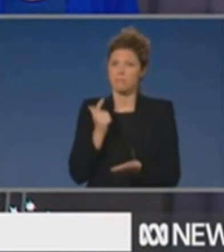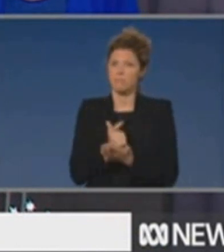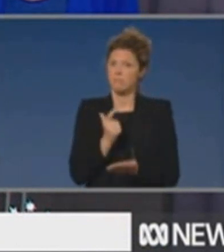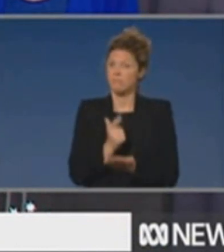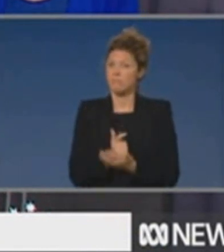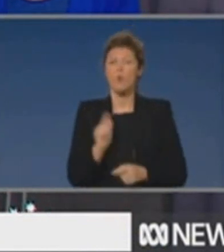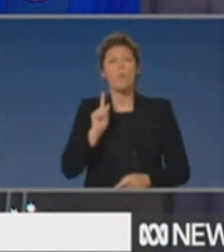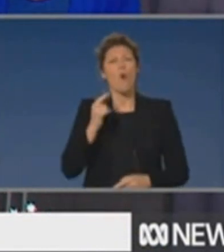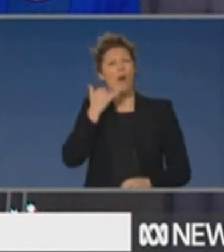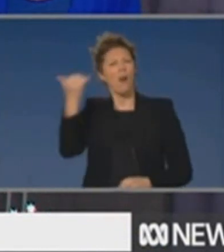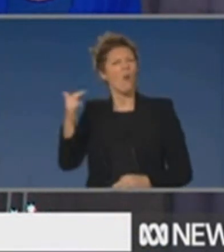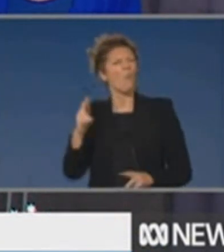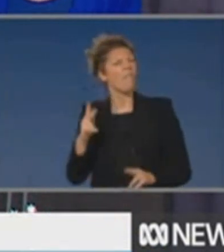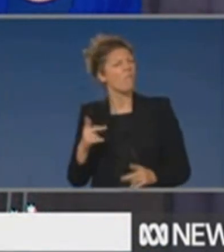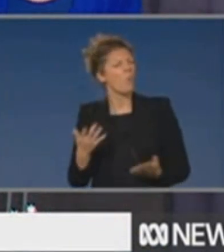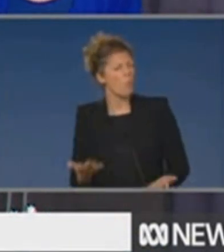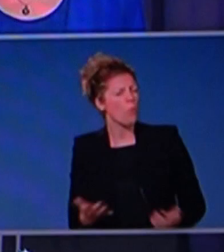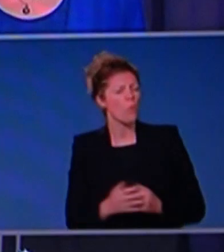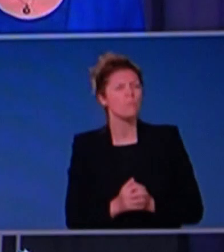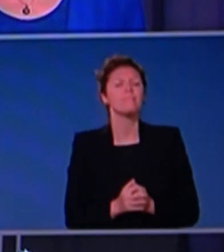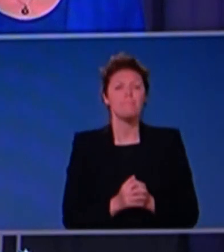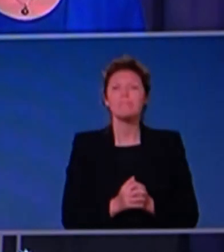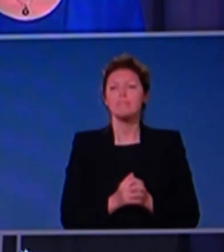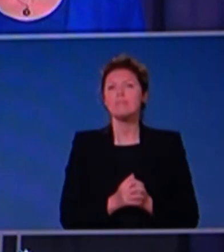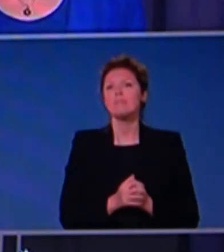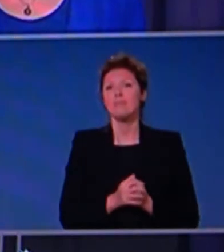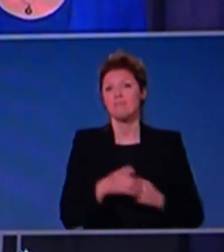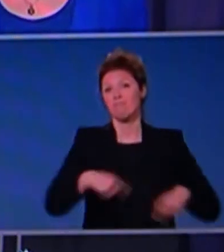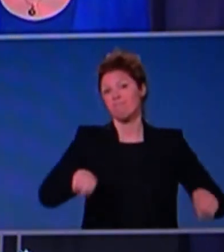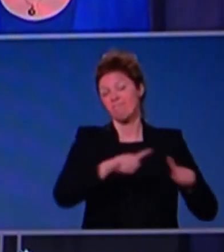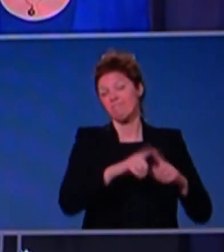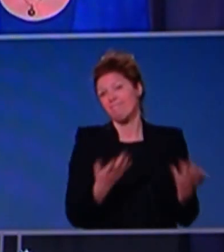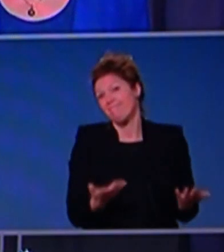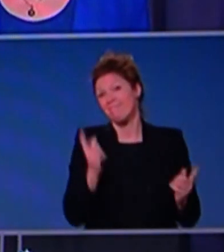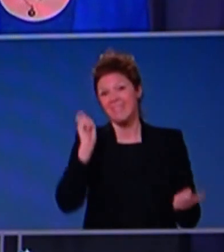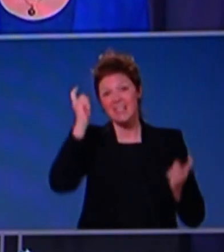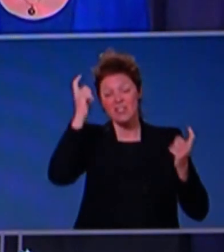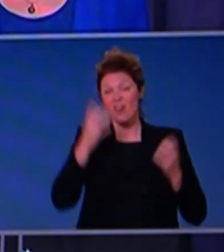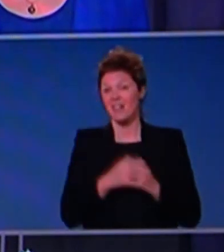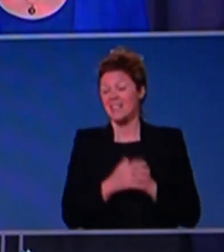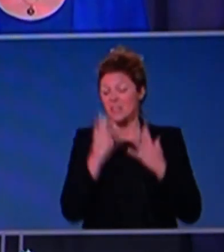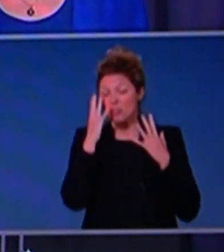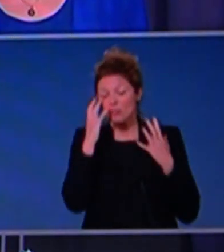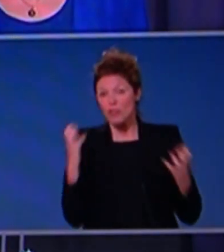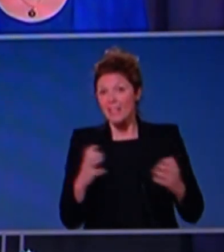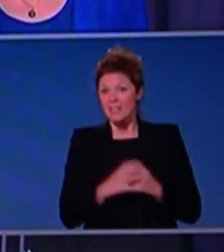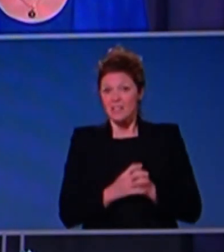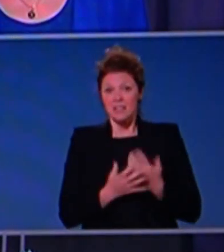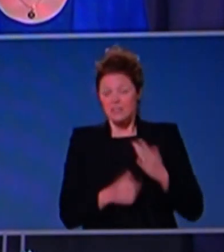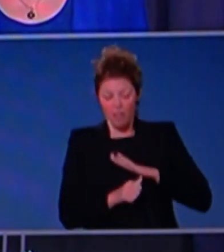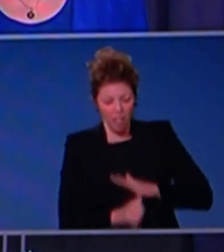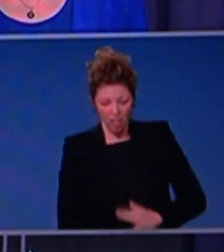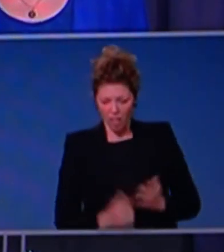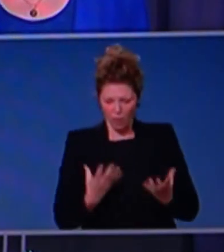those calls is an increase in the distress levels, an increase in the anxiety levels, in the complexity of what people are